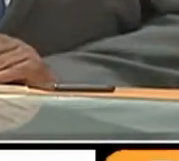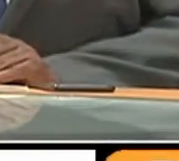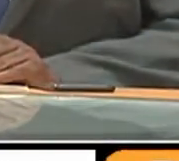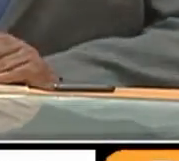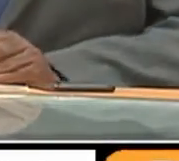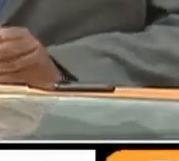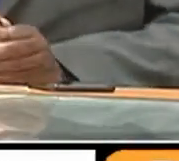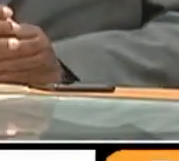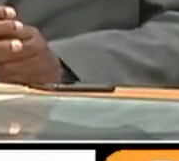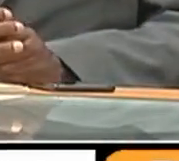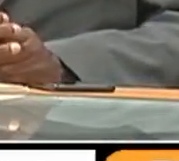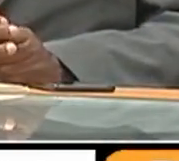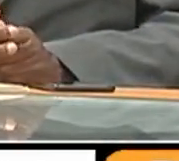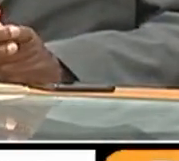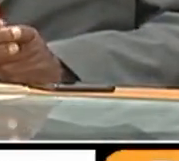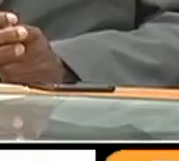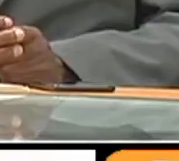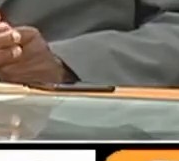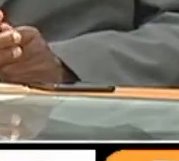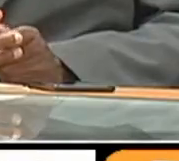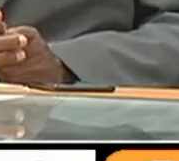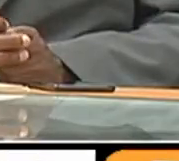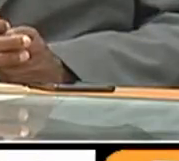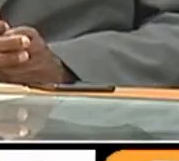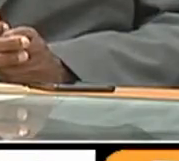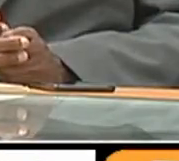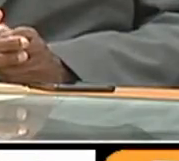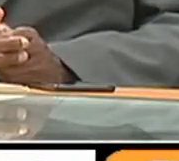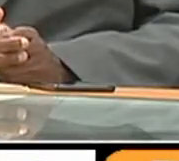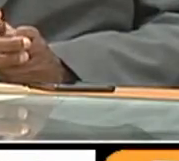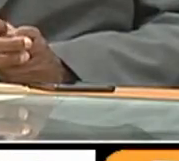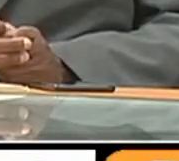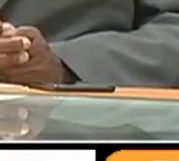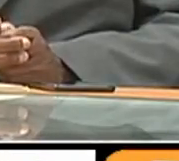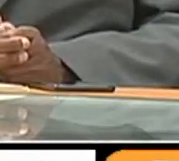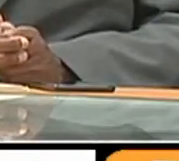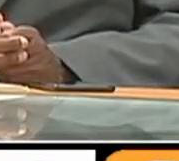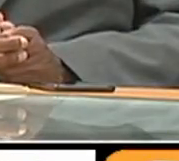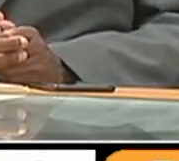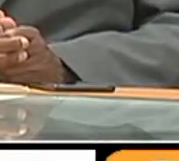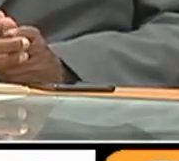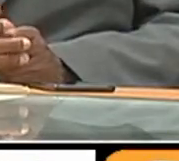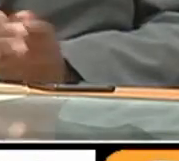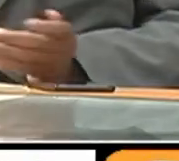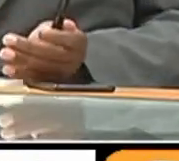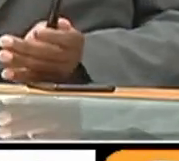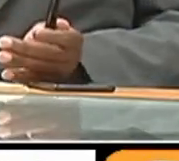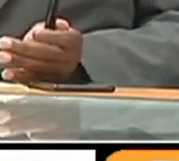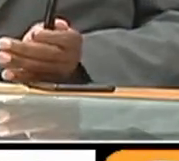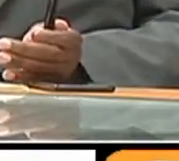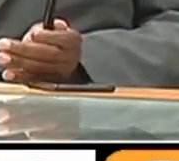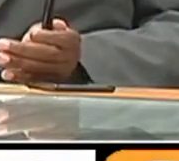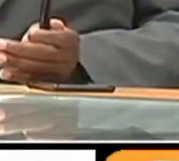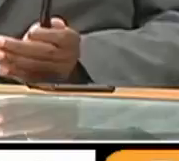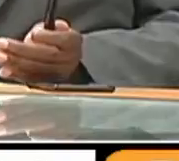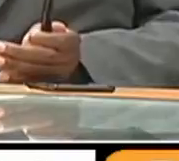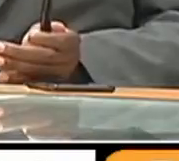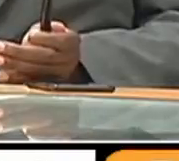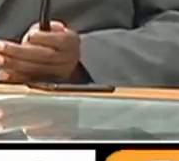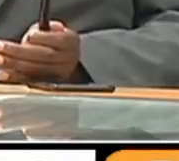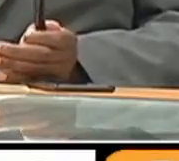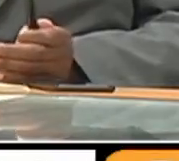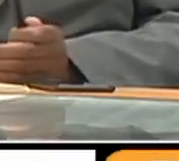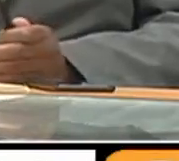should get medical advice before taking the vaccine. So anybody who's on immunosuppressants, I guess you're